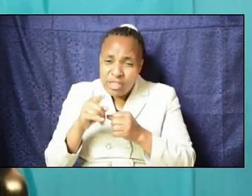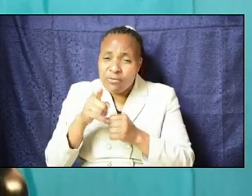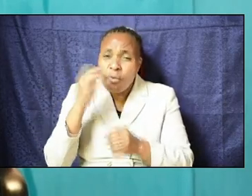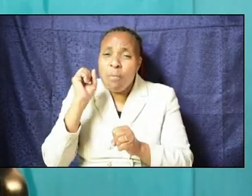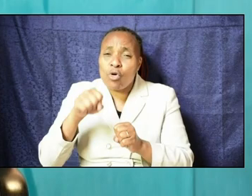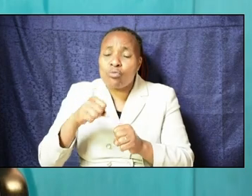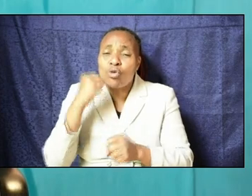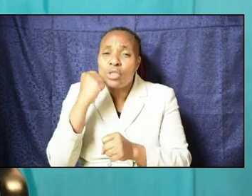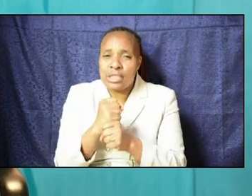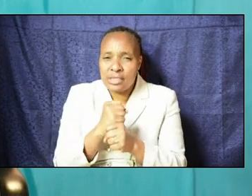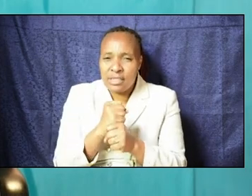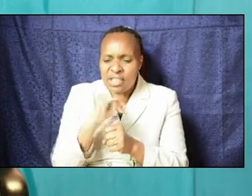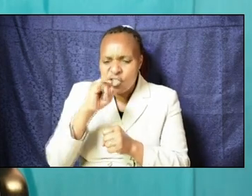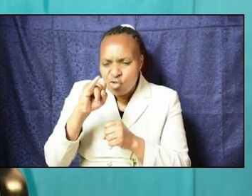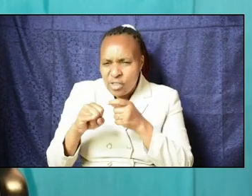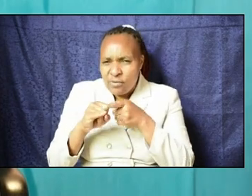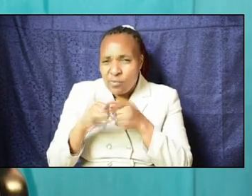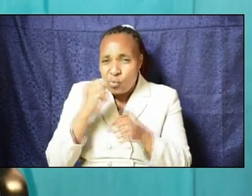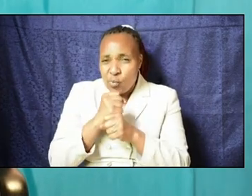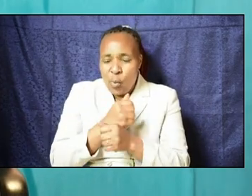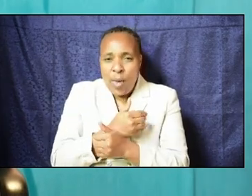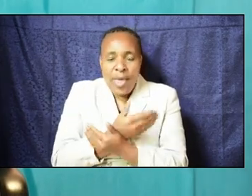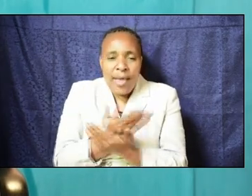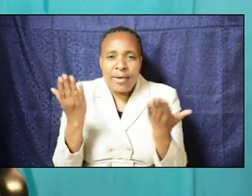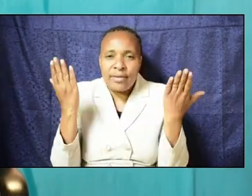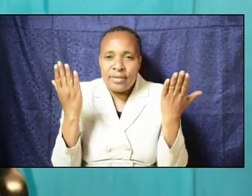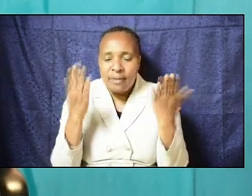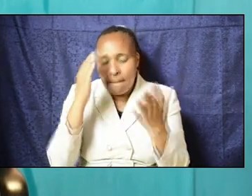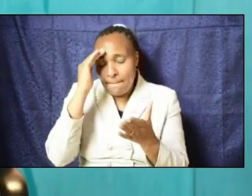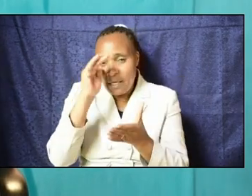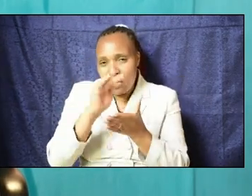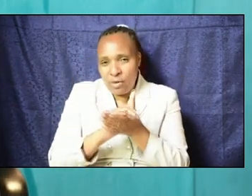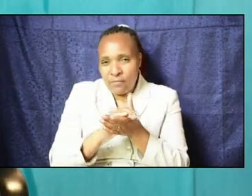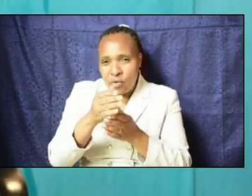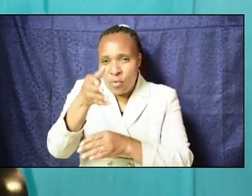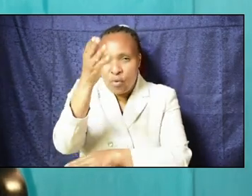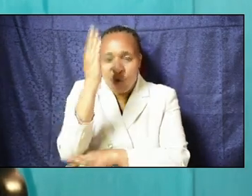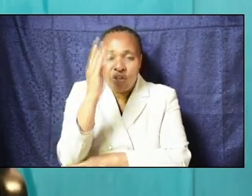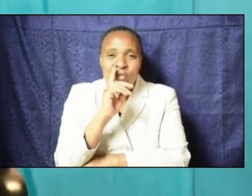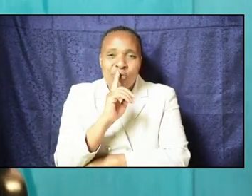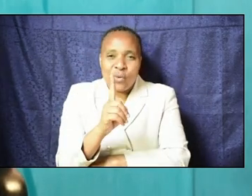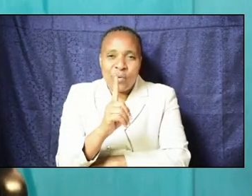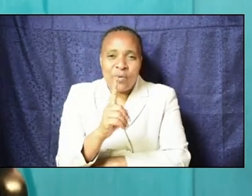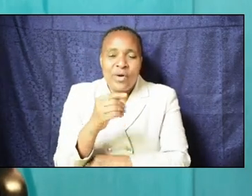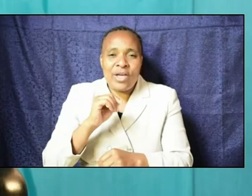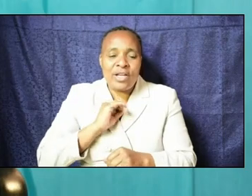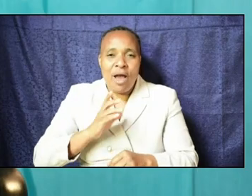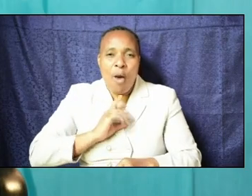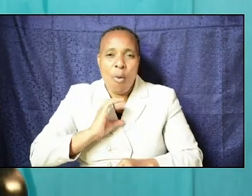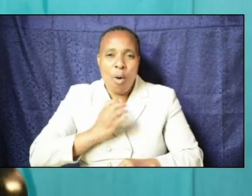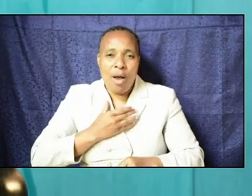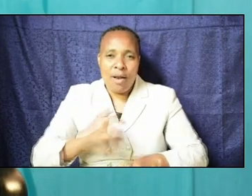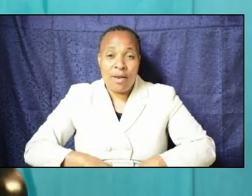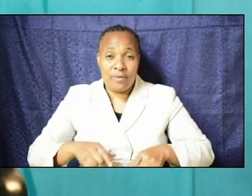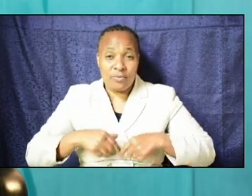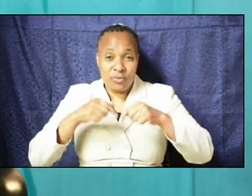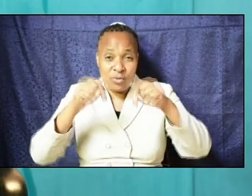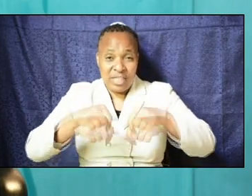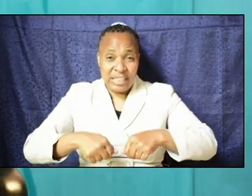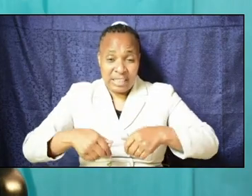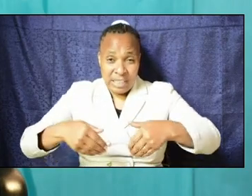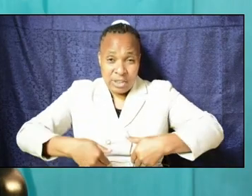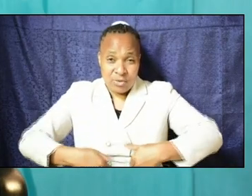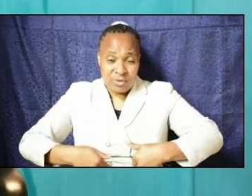do. And Joseph could do what he could do because he believed in God. Therefore, in our lives today as teens, in